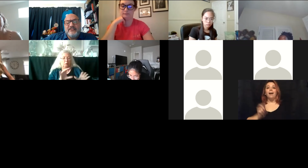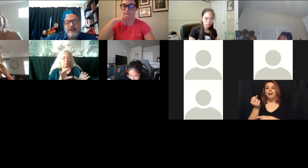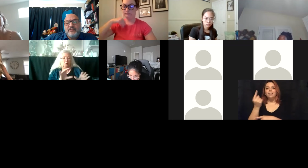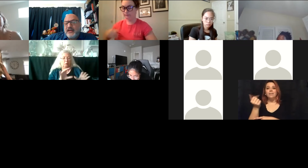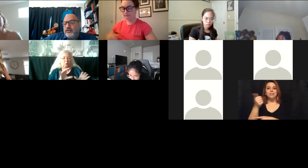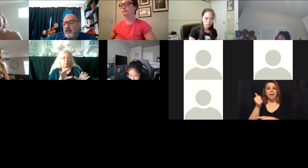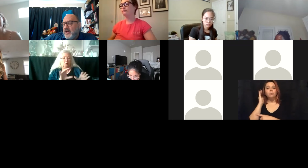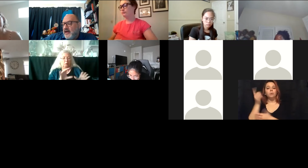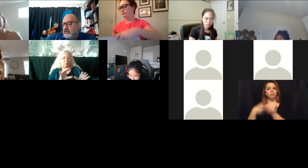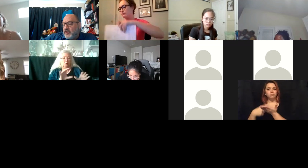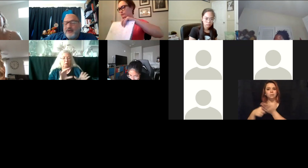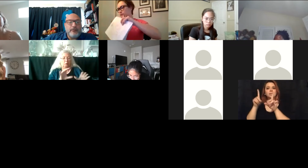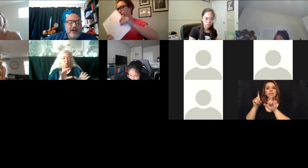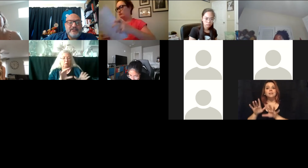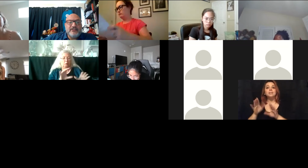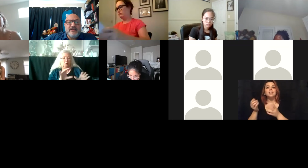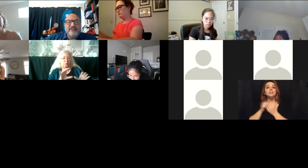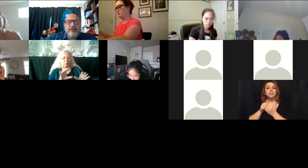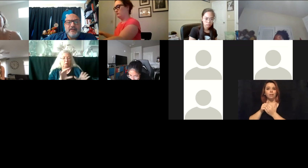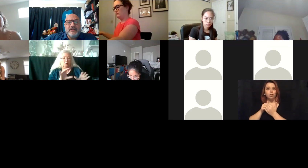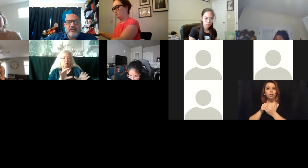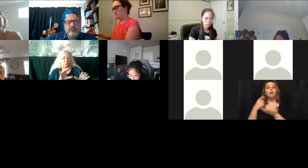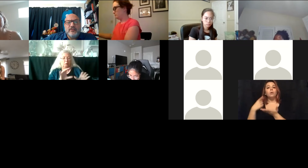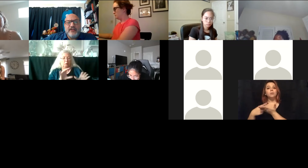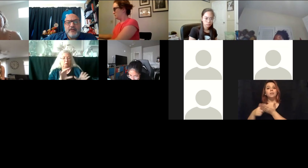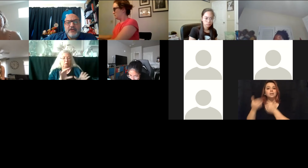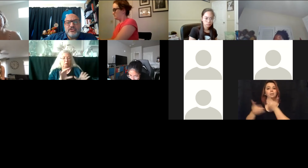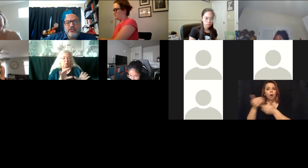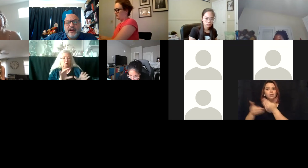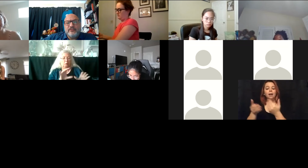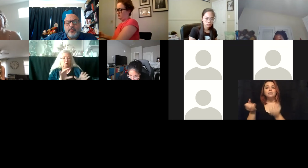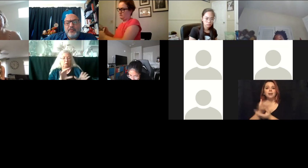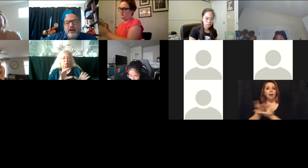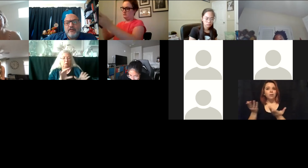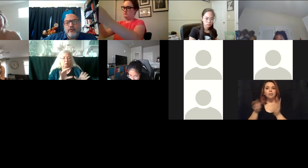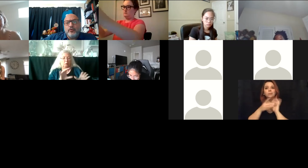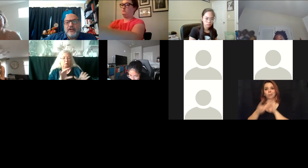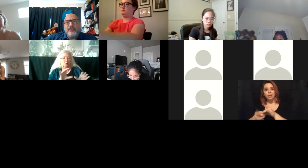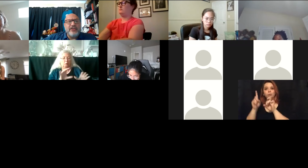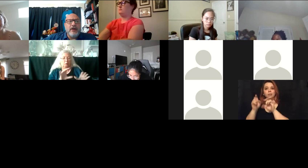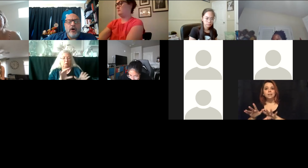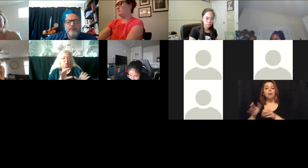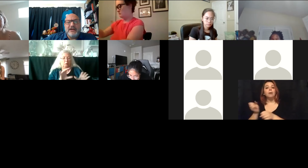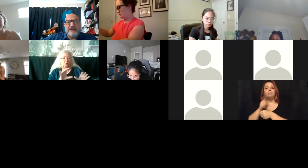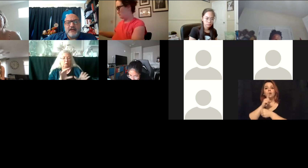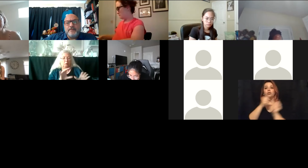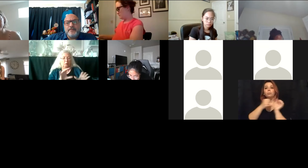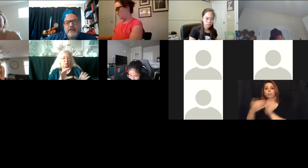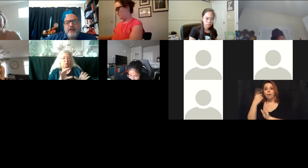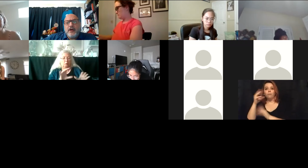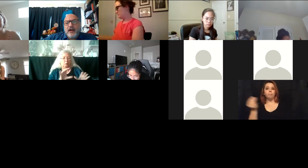about the exam together, talk about the process of the exam and everything that goes over that, and make sure you guys are prepared for the real thing on